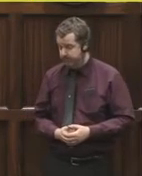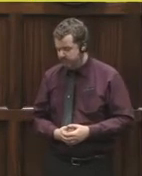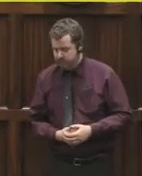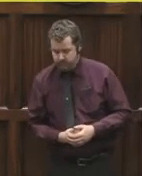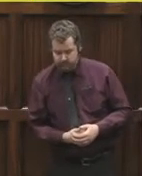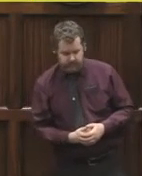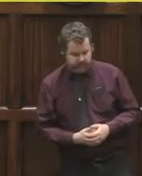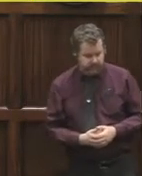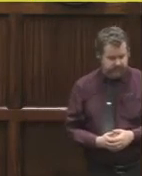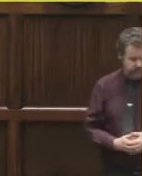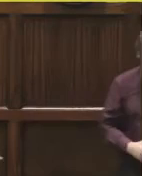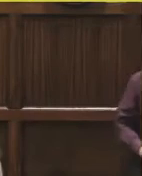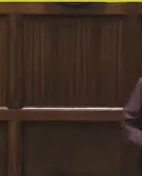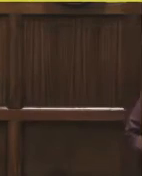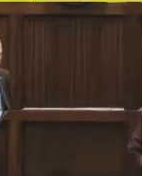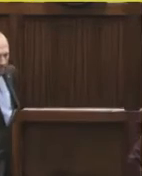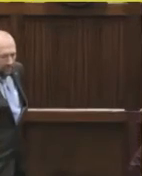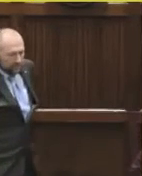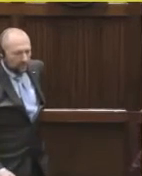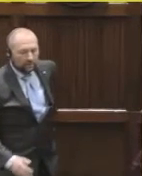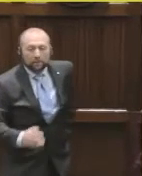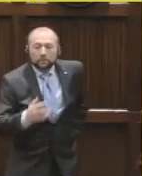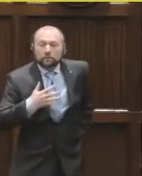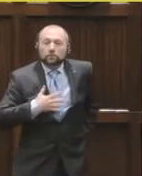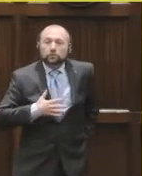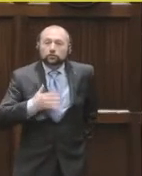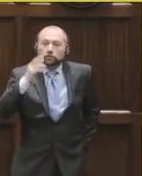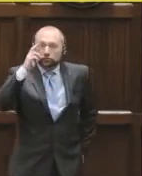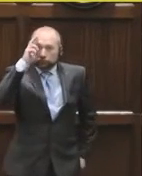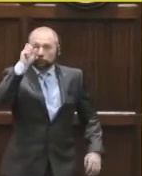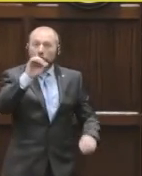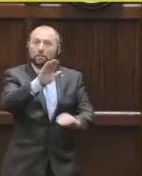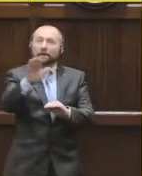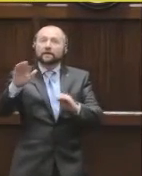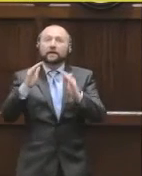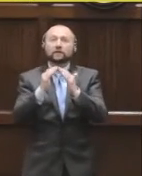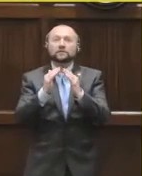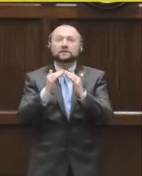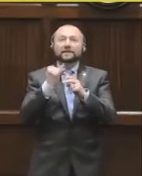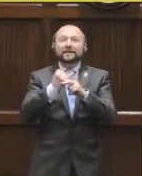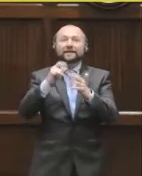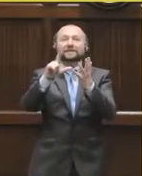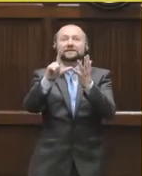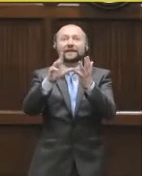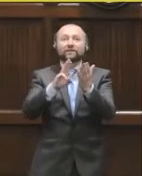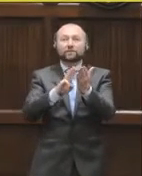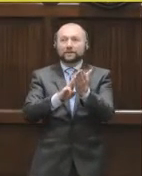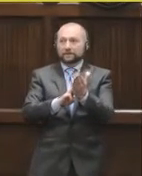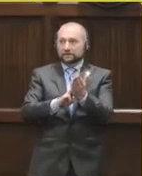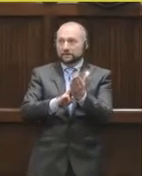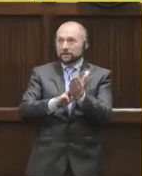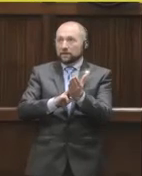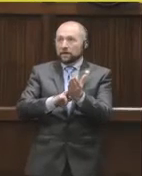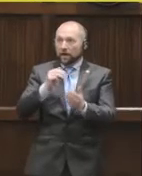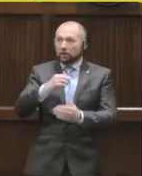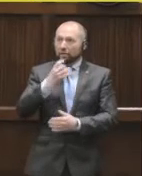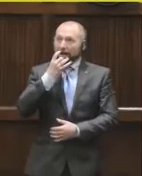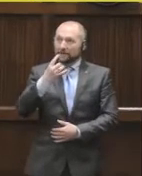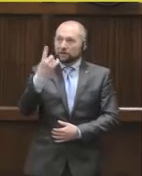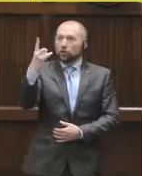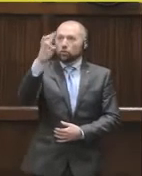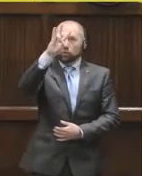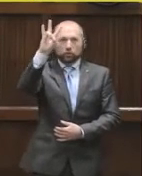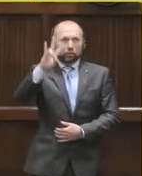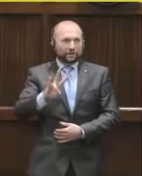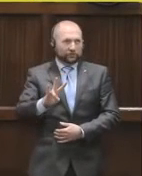remind the House that it's the order of the House that in 7 minutes I will be putting one question, and it's the first time I think I've done this, but